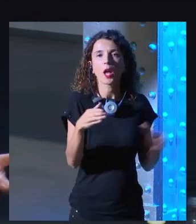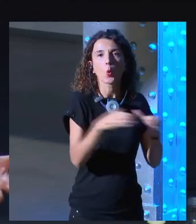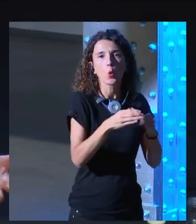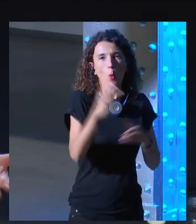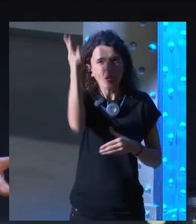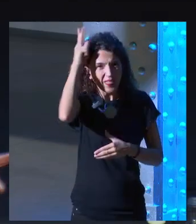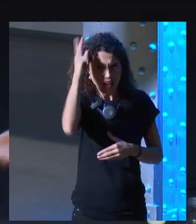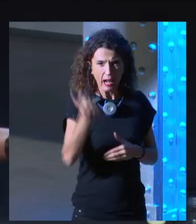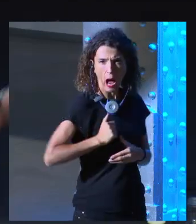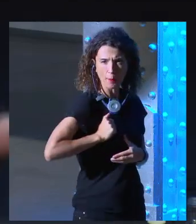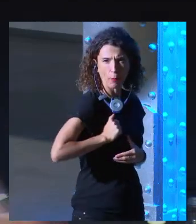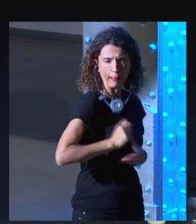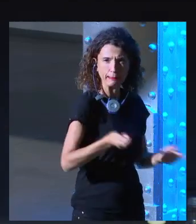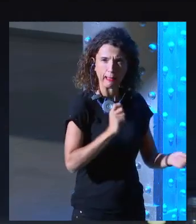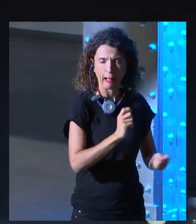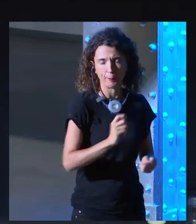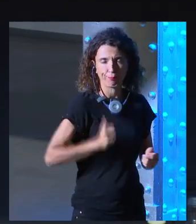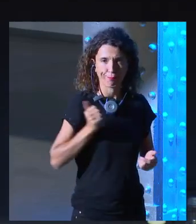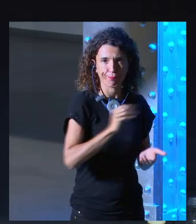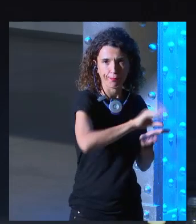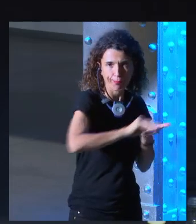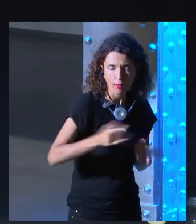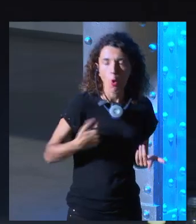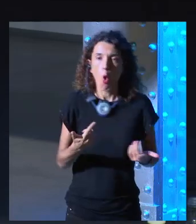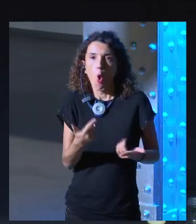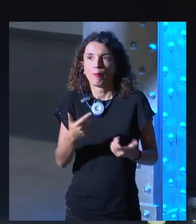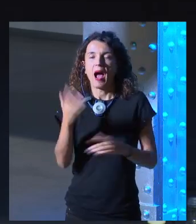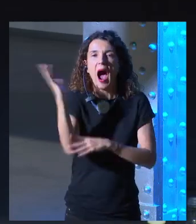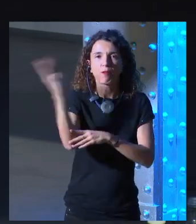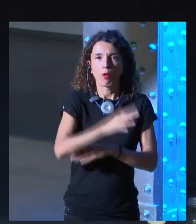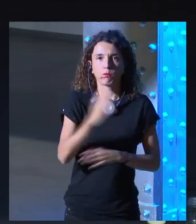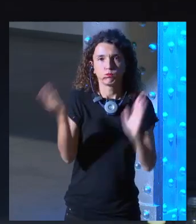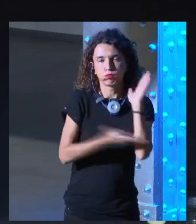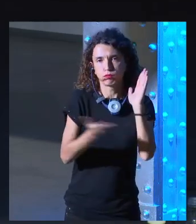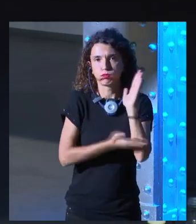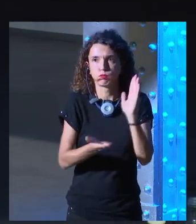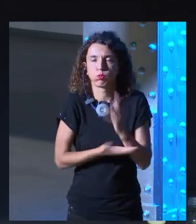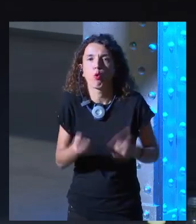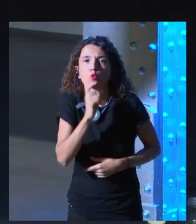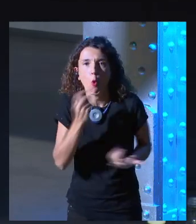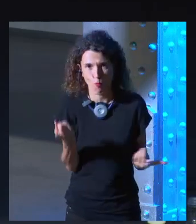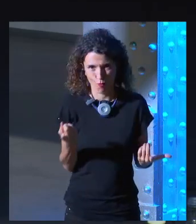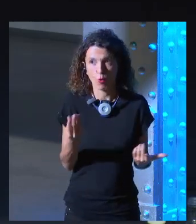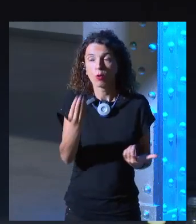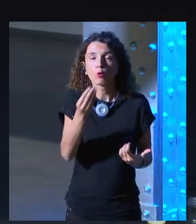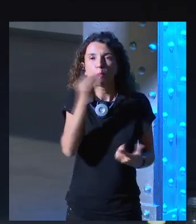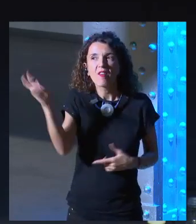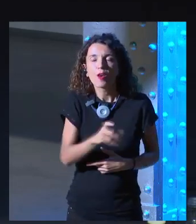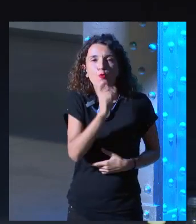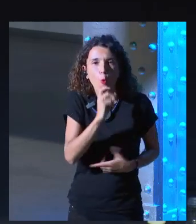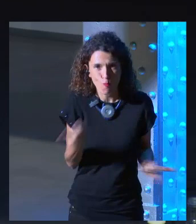down bits of the rainforest? And this is just the food on your plate. Never mind the plate underneath and the table underneath the